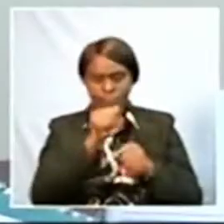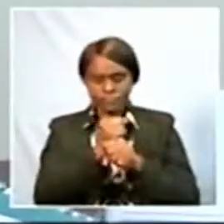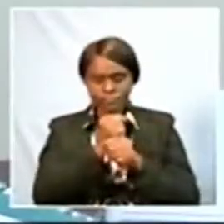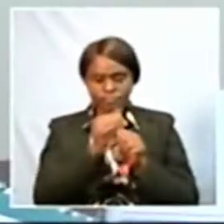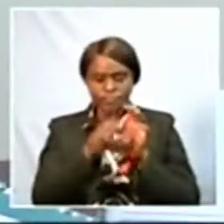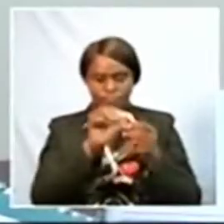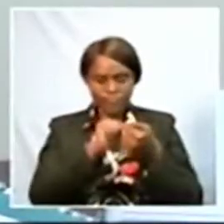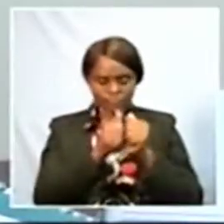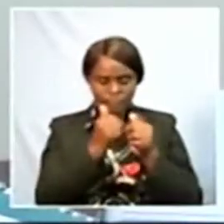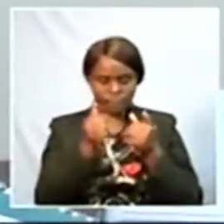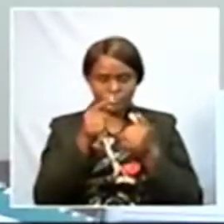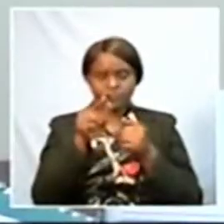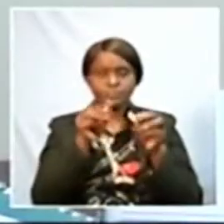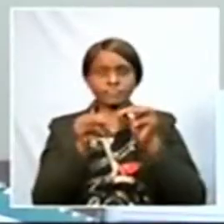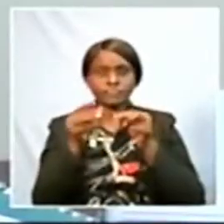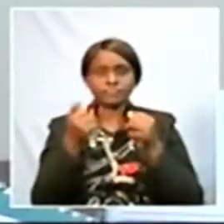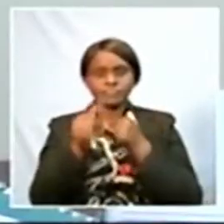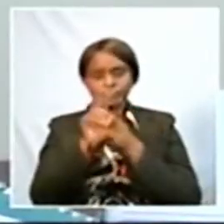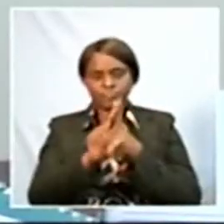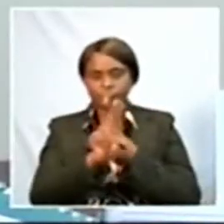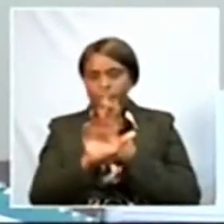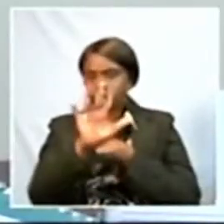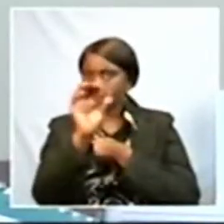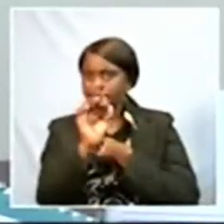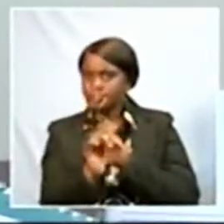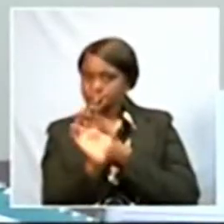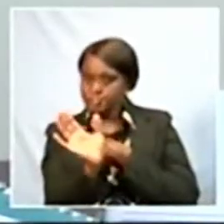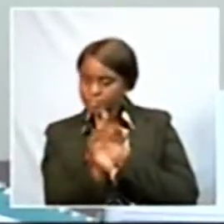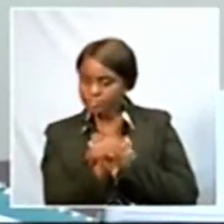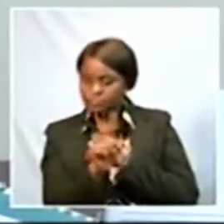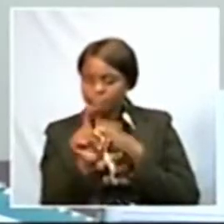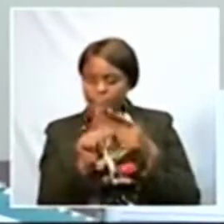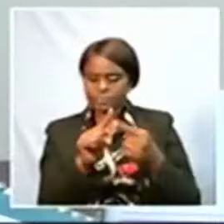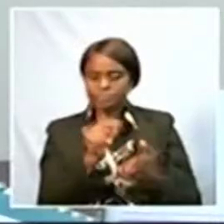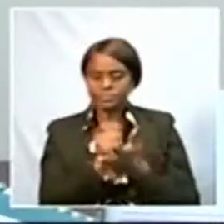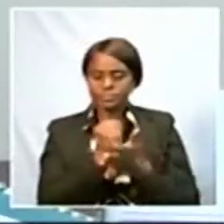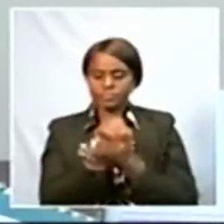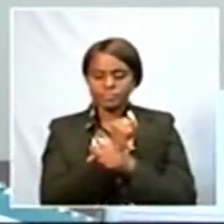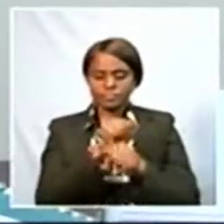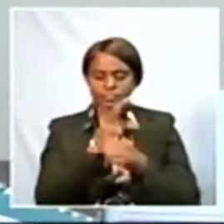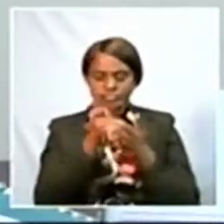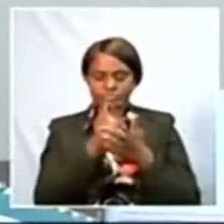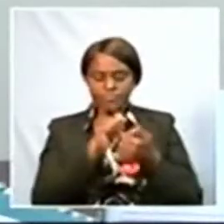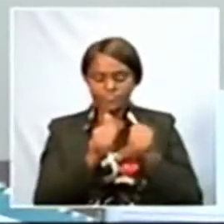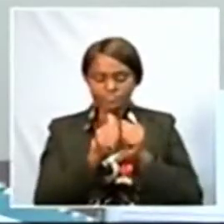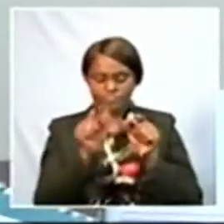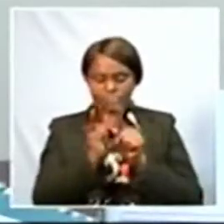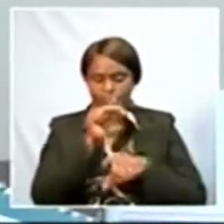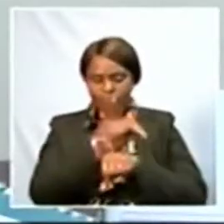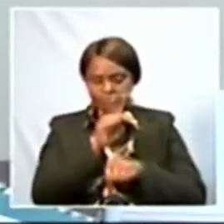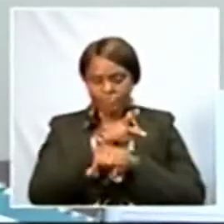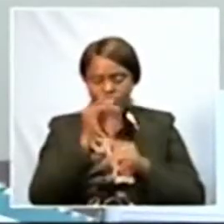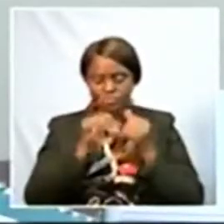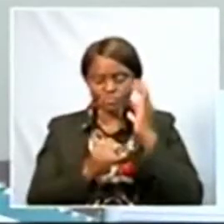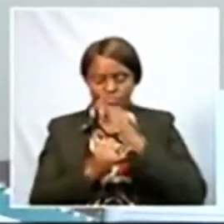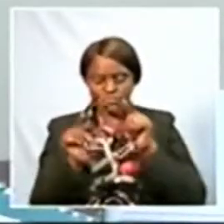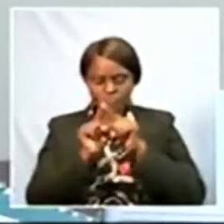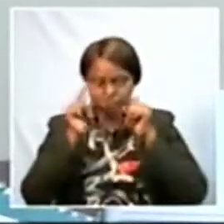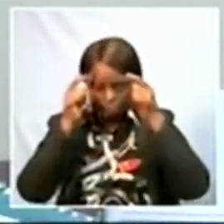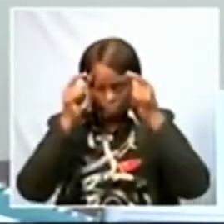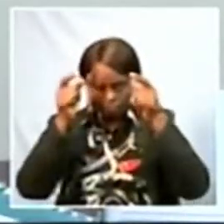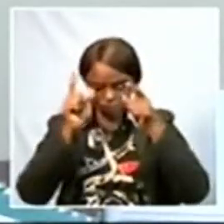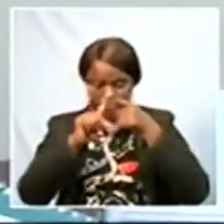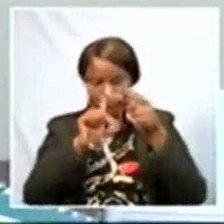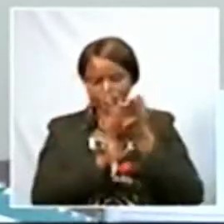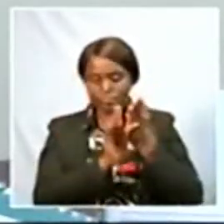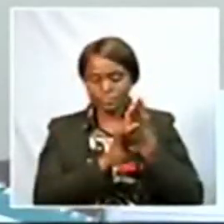defects. Therefore, management used the 5% retention to rectify the defects, and the project has been completed and handed over to the